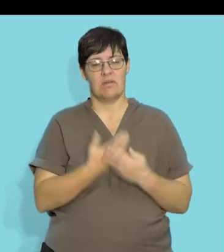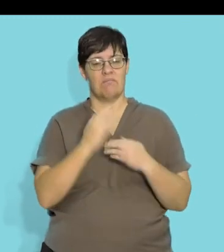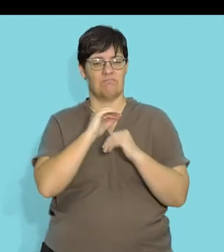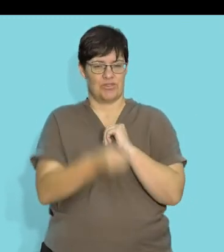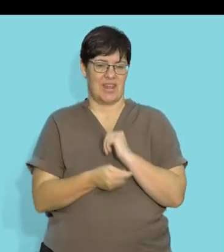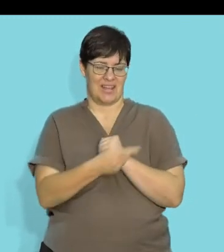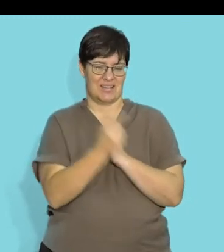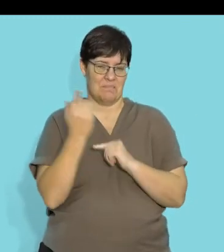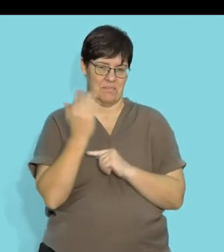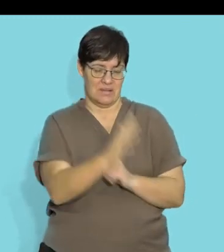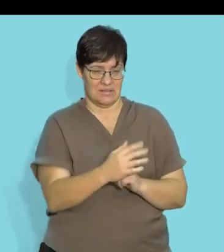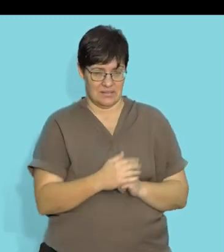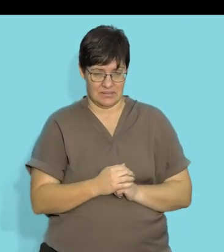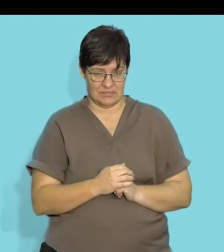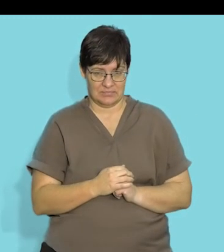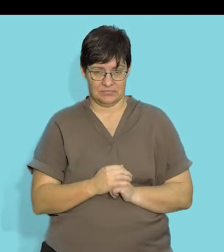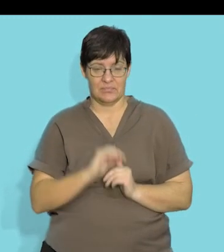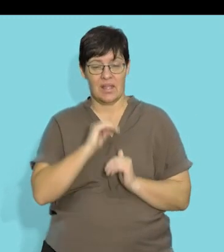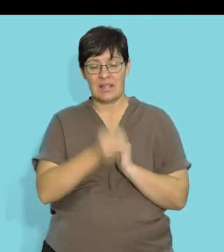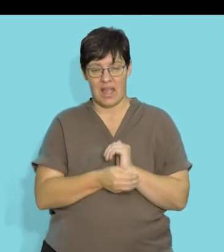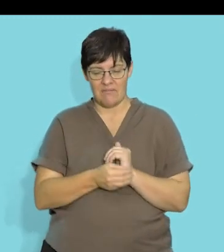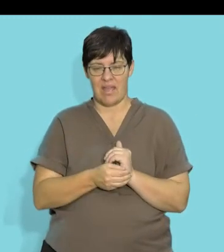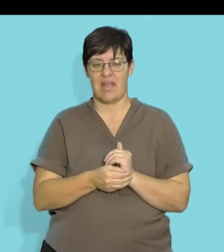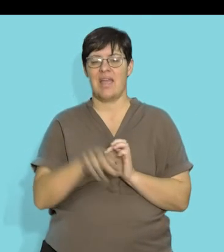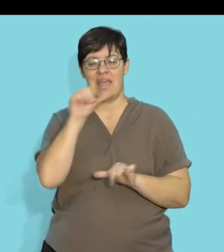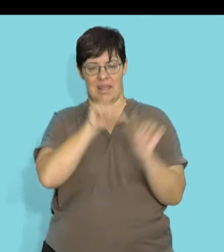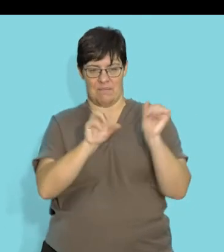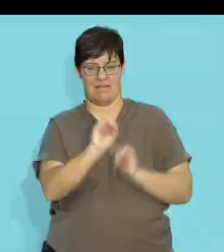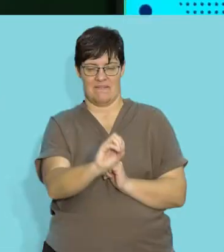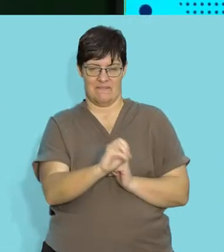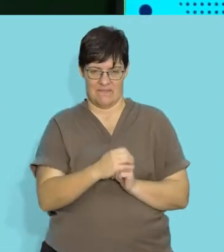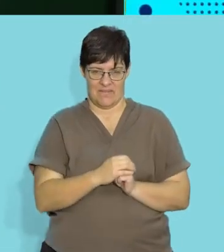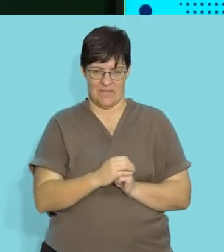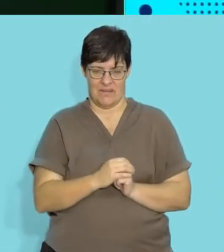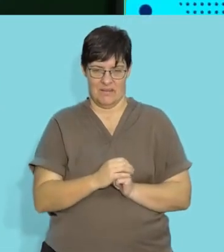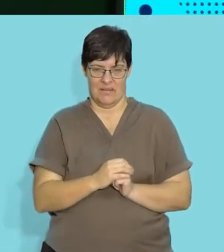protective mechanism, and they are covered by certain chemicals that actually